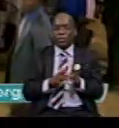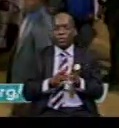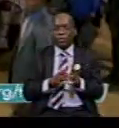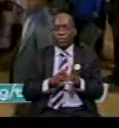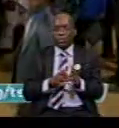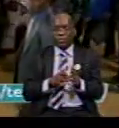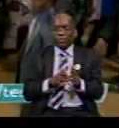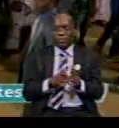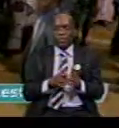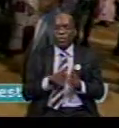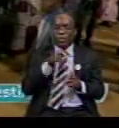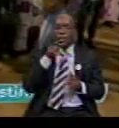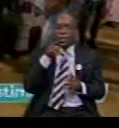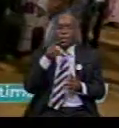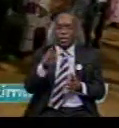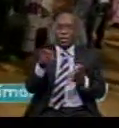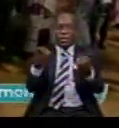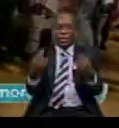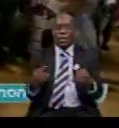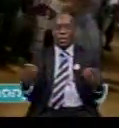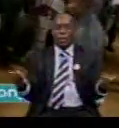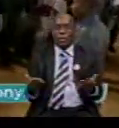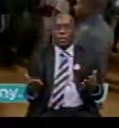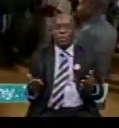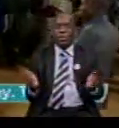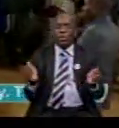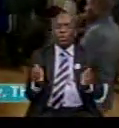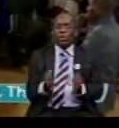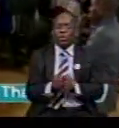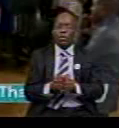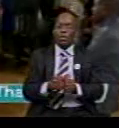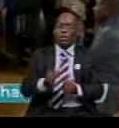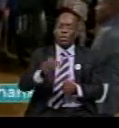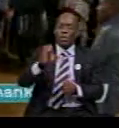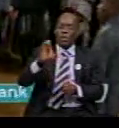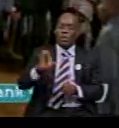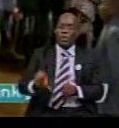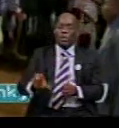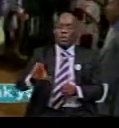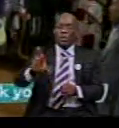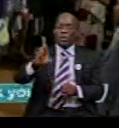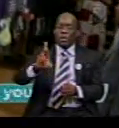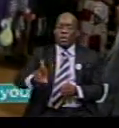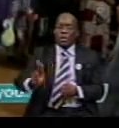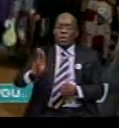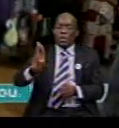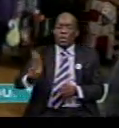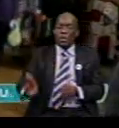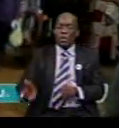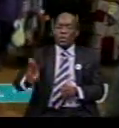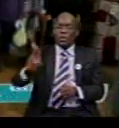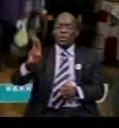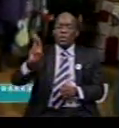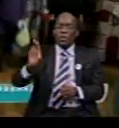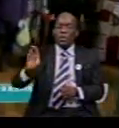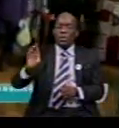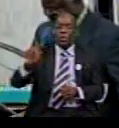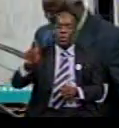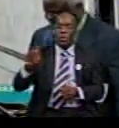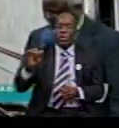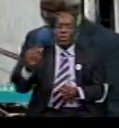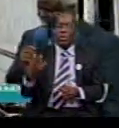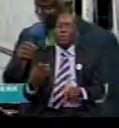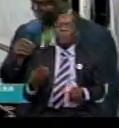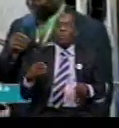He came here on crutches. The Lord has healed him, and he's perfectly okay now. So walk